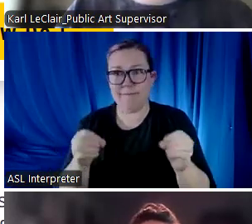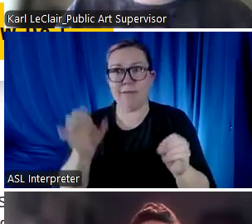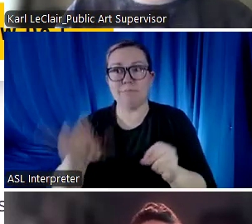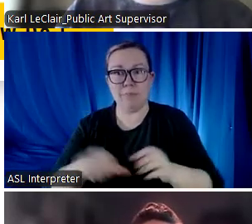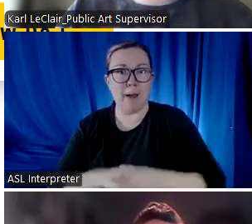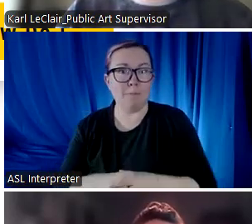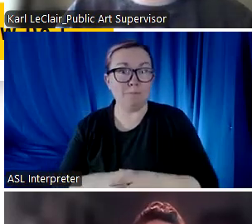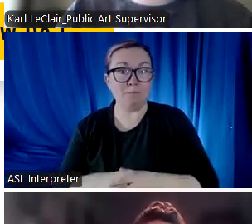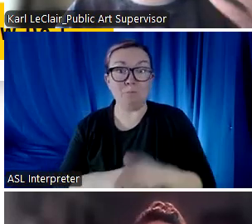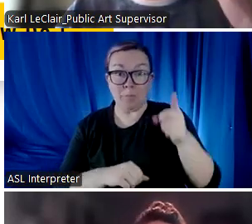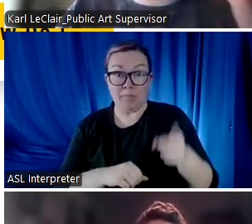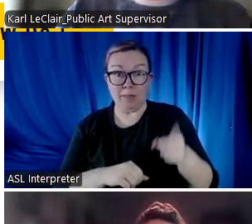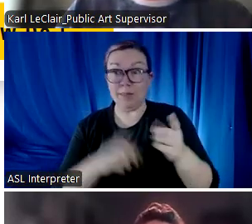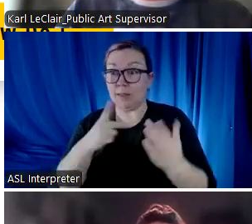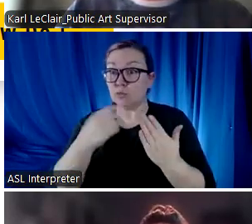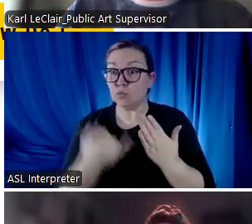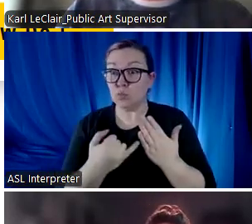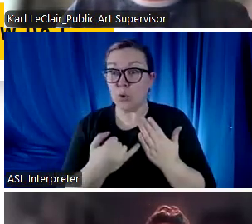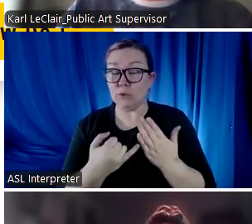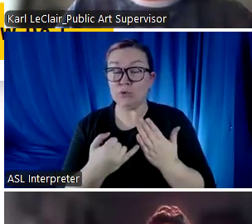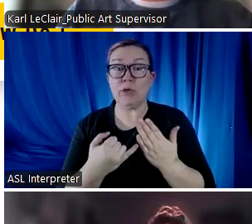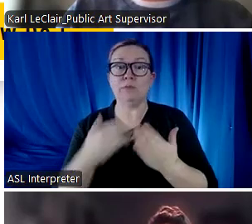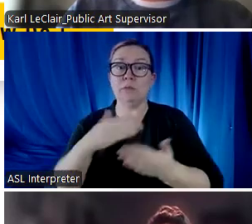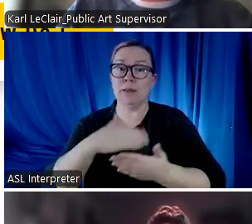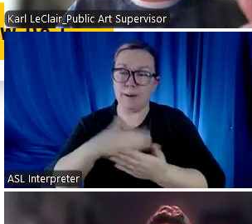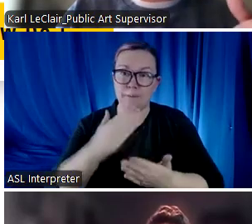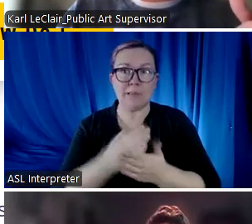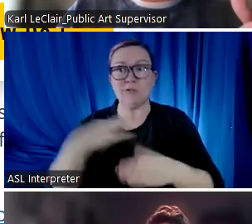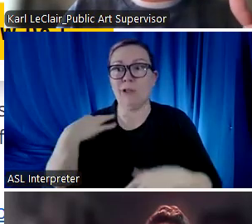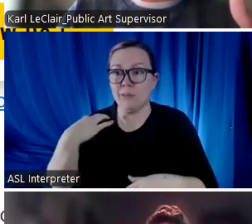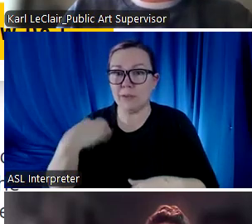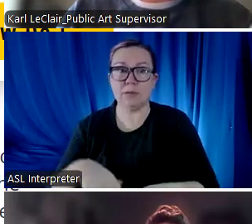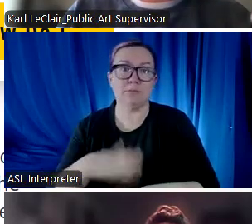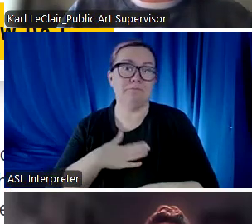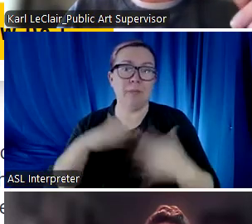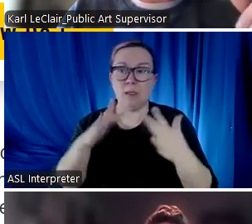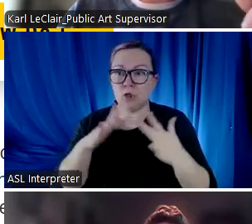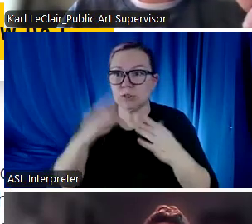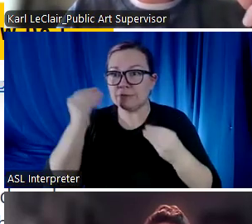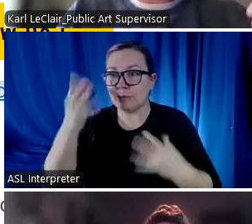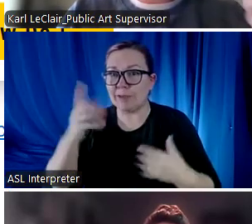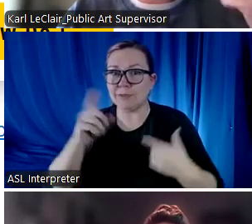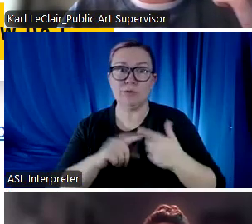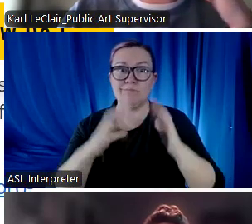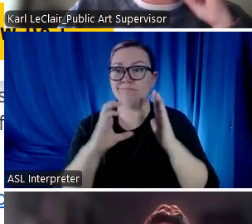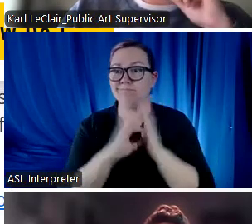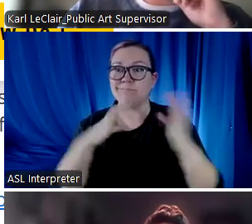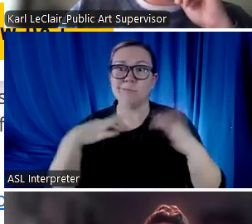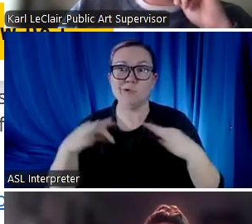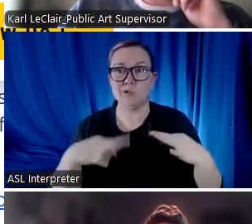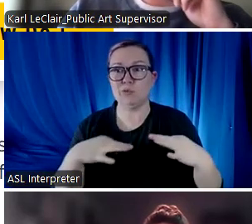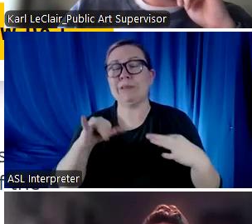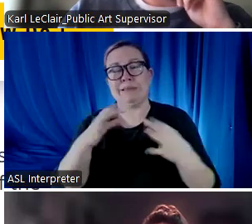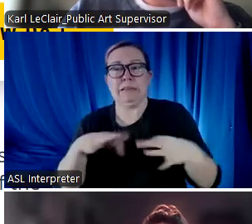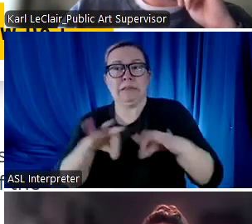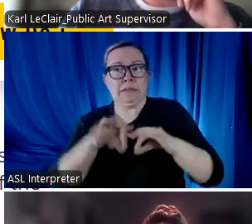for this project, we also, so yeah, budget eligibility, my contact information, description is all kind of the key information that hopefully will